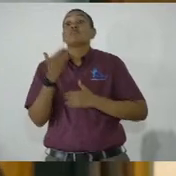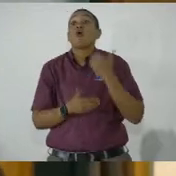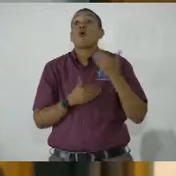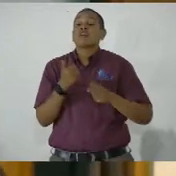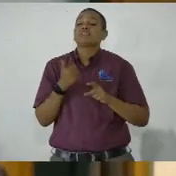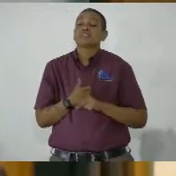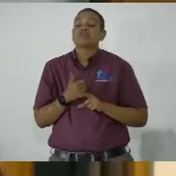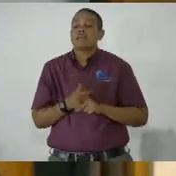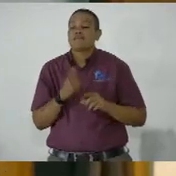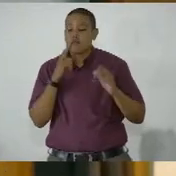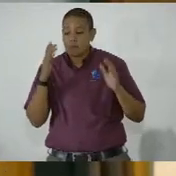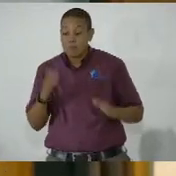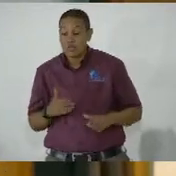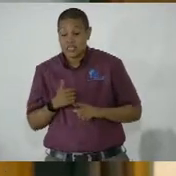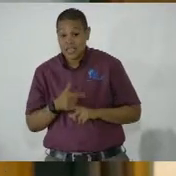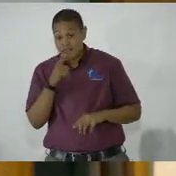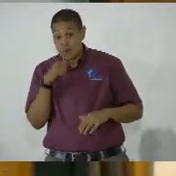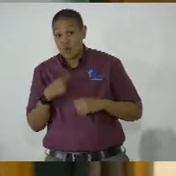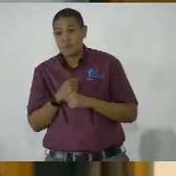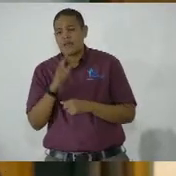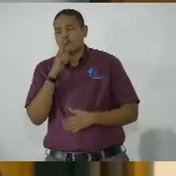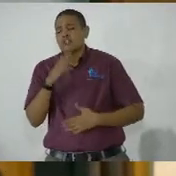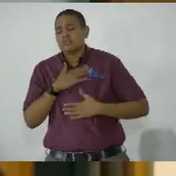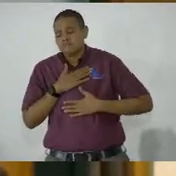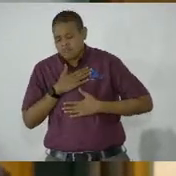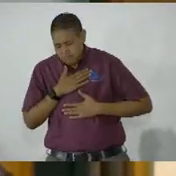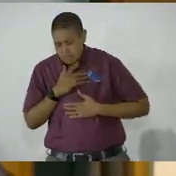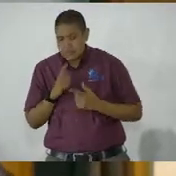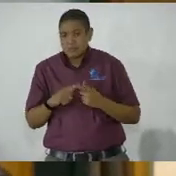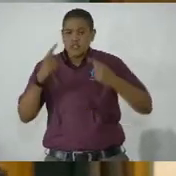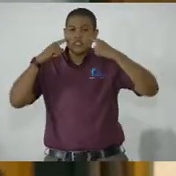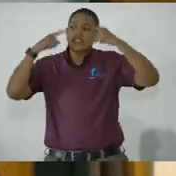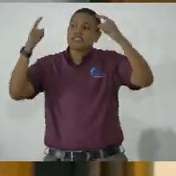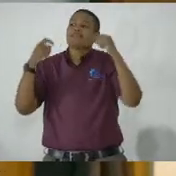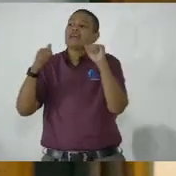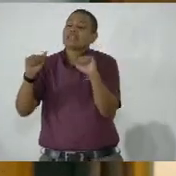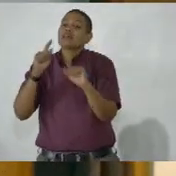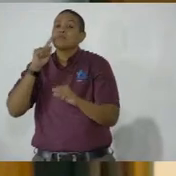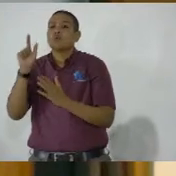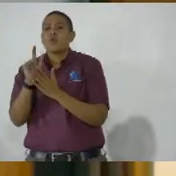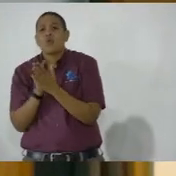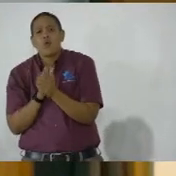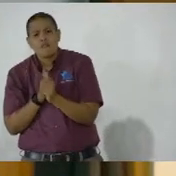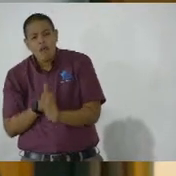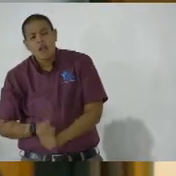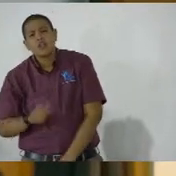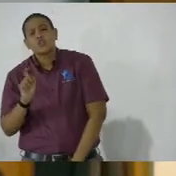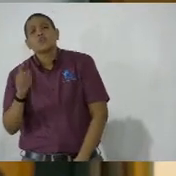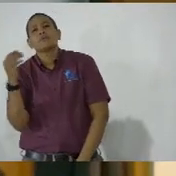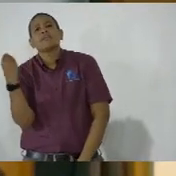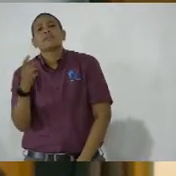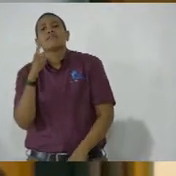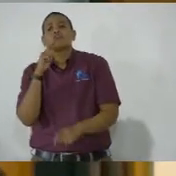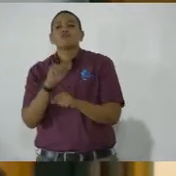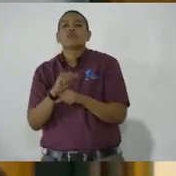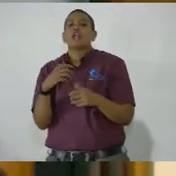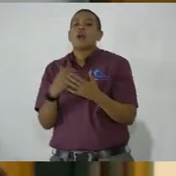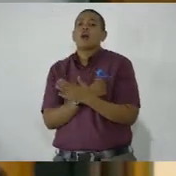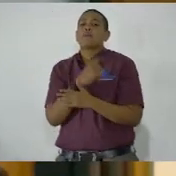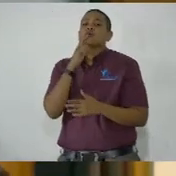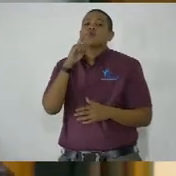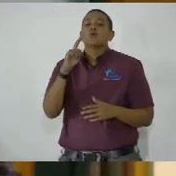that a person who has made a sincere and successful attempt to be law-abiding should be given the opportunity of a fresh